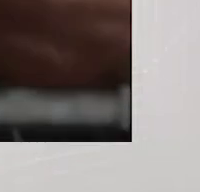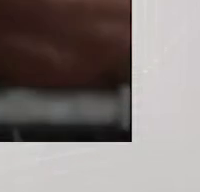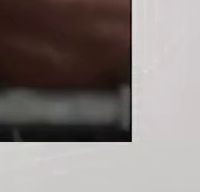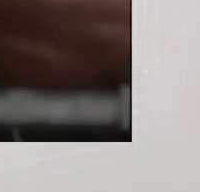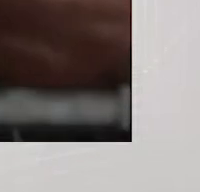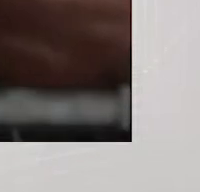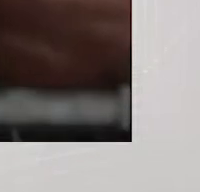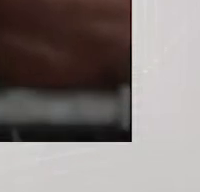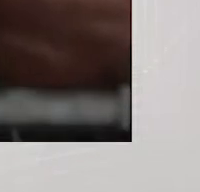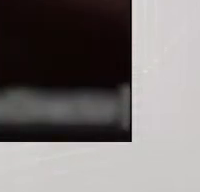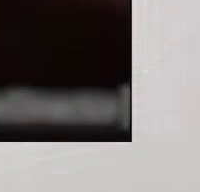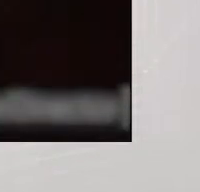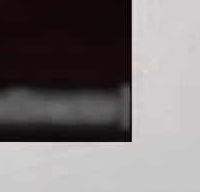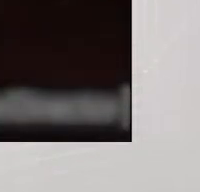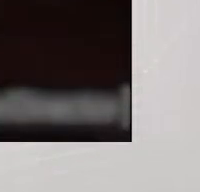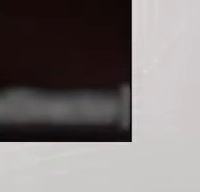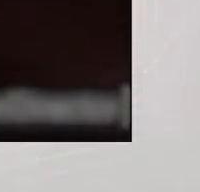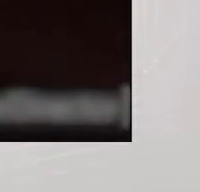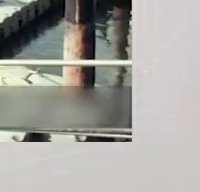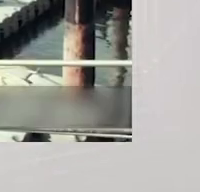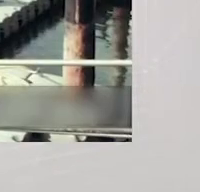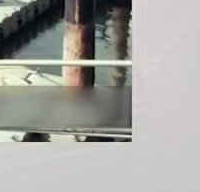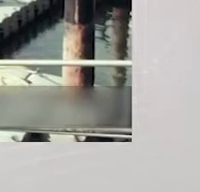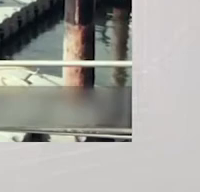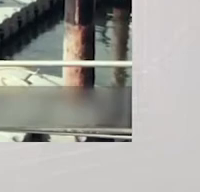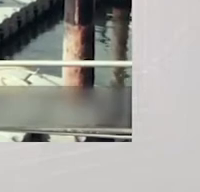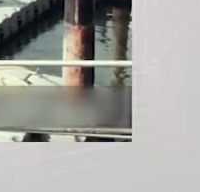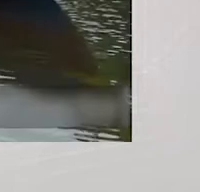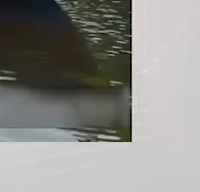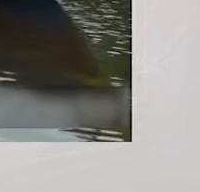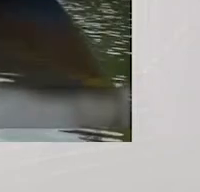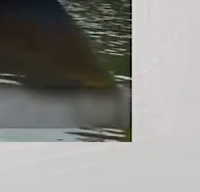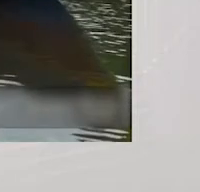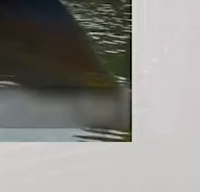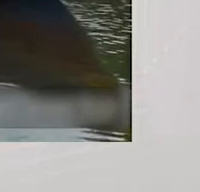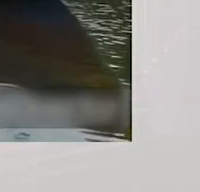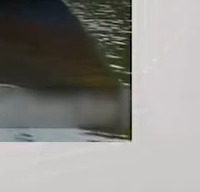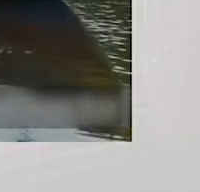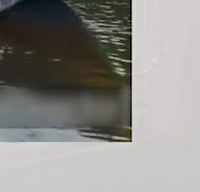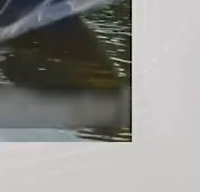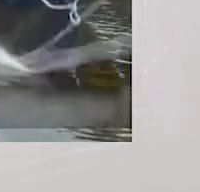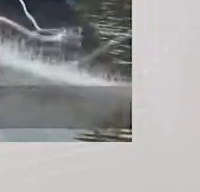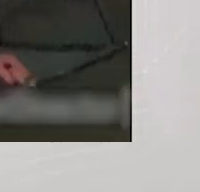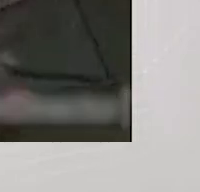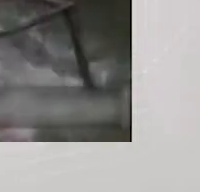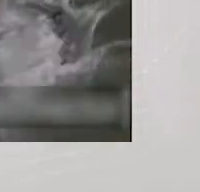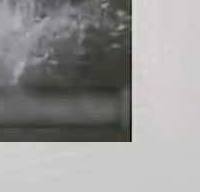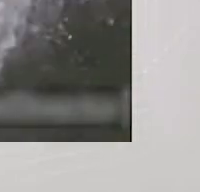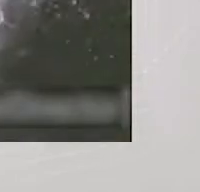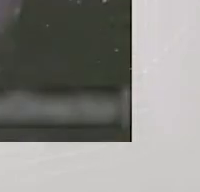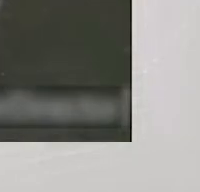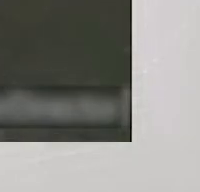The mangrove areas are important breeding grounds for fish, prawns and crabs, providing a livelihood